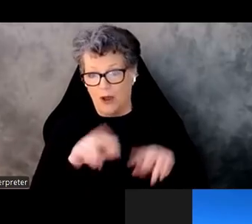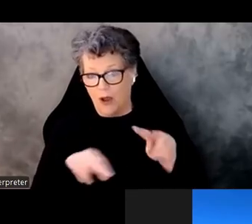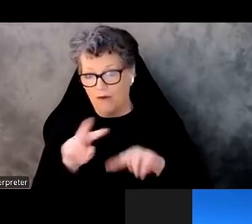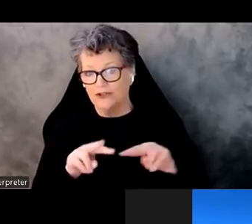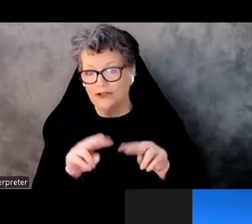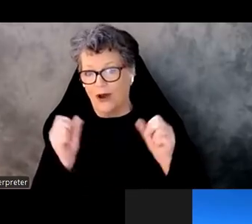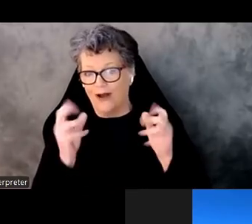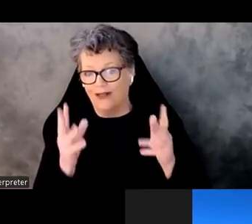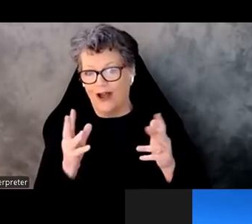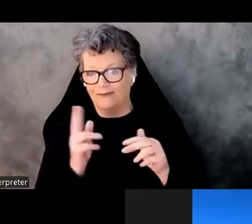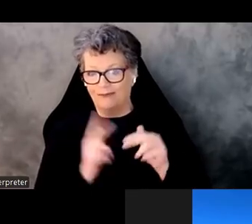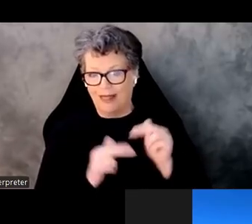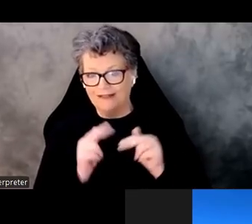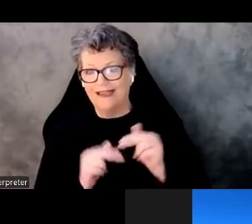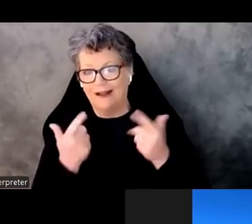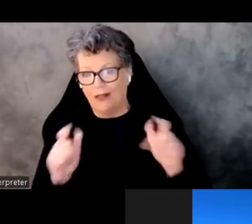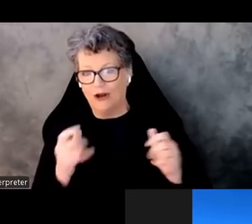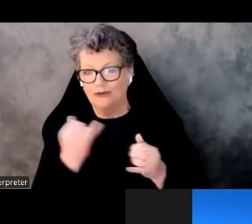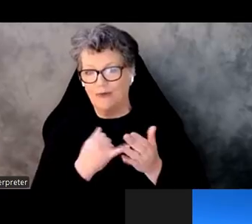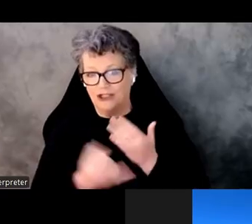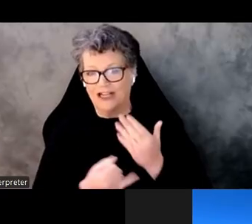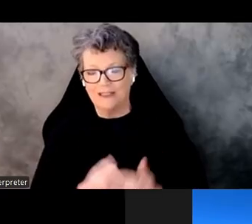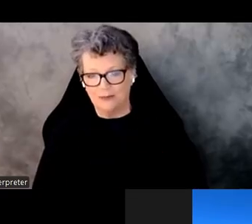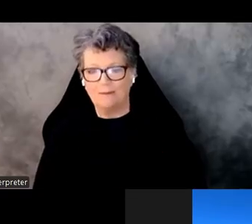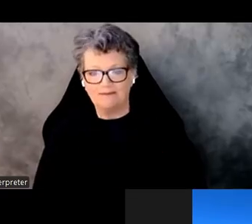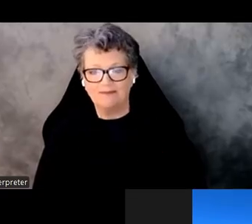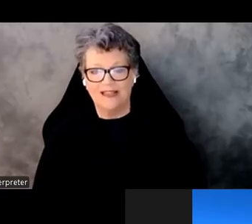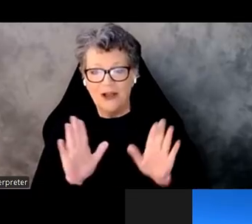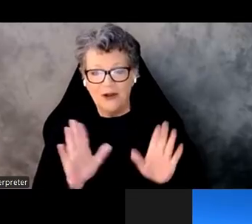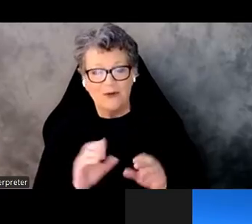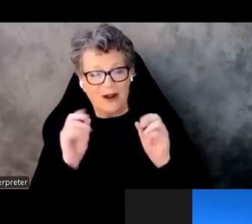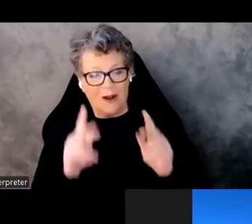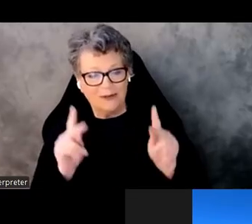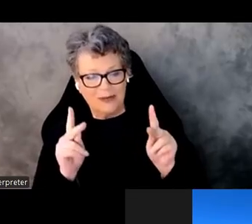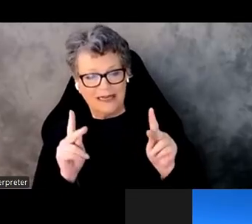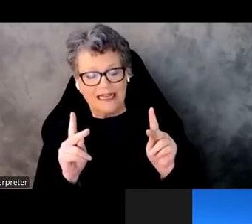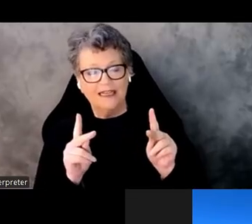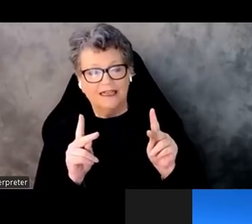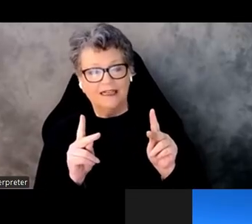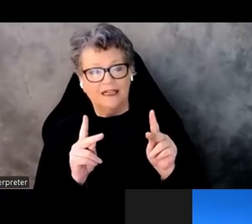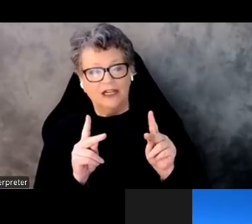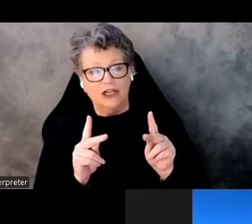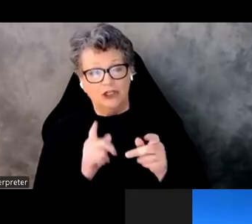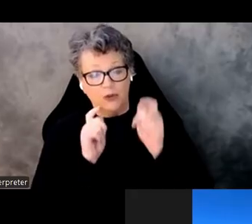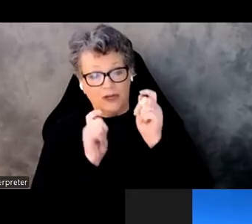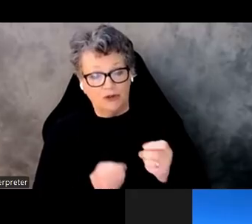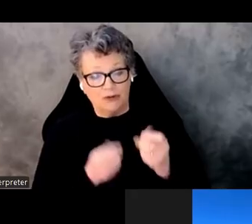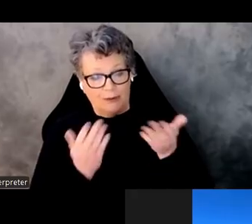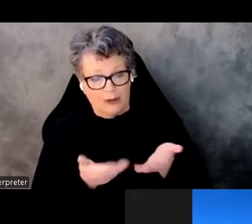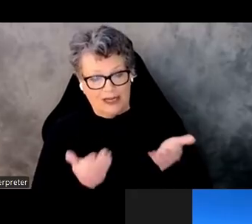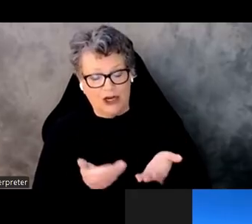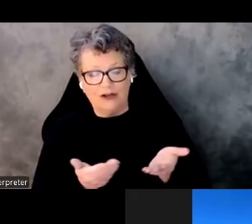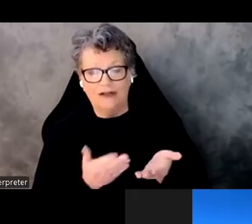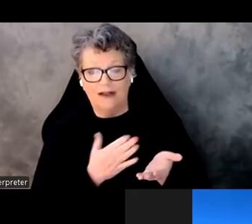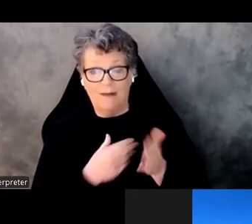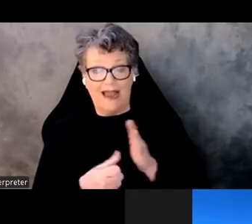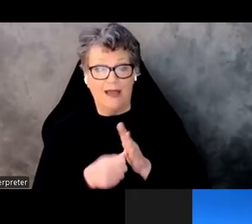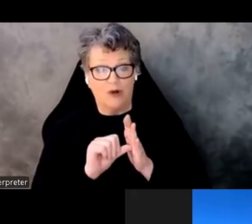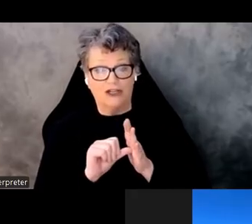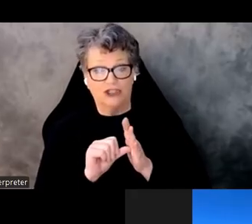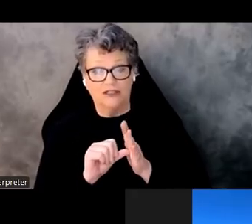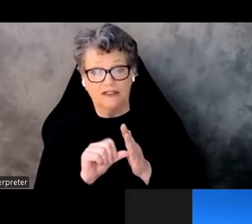of large projects as well. Great opportunity to contribute here. My impression of